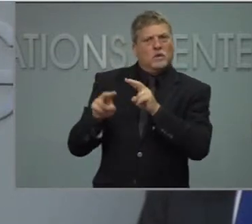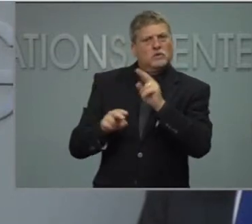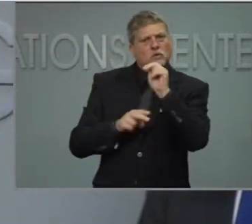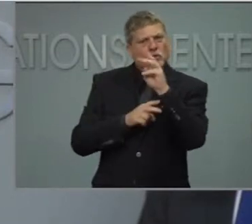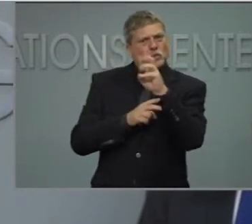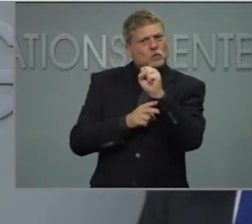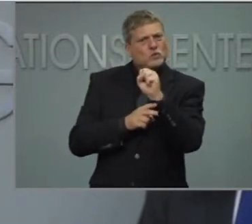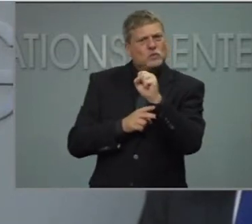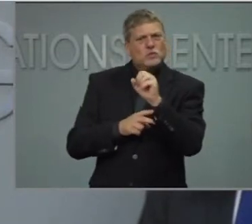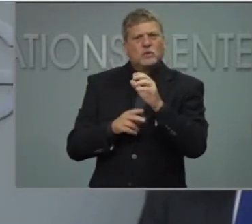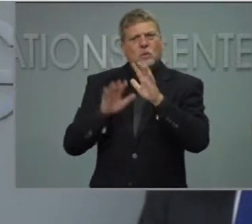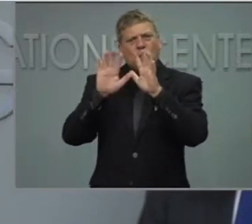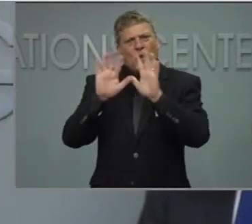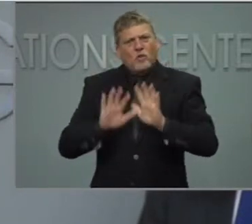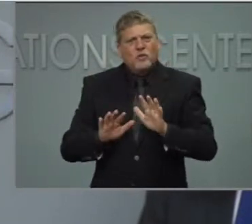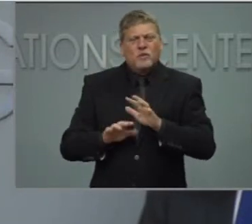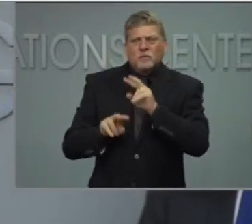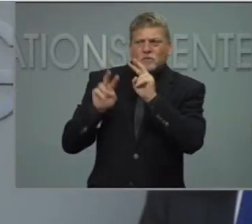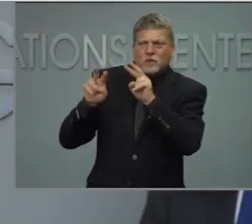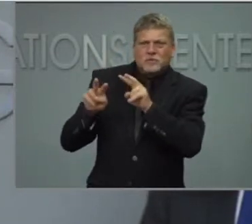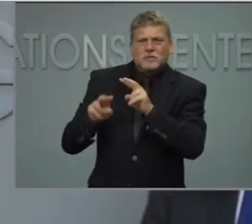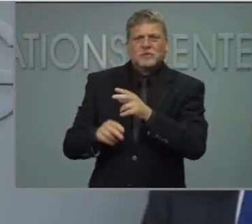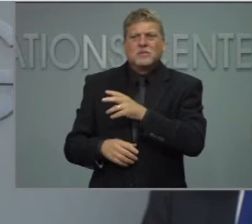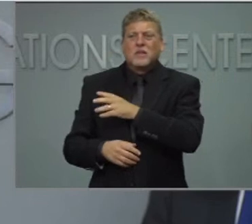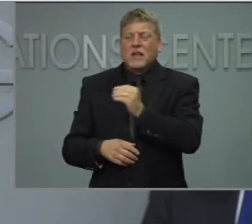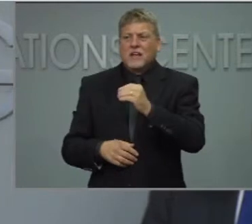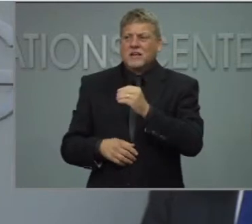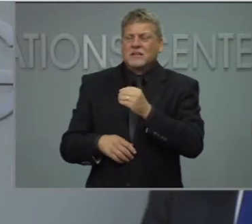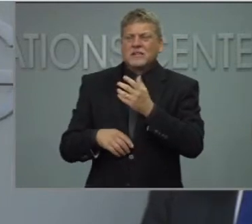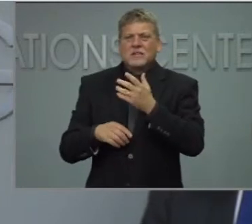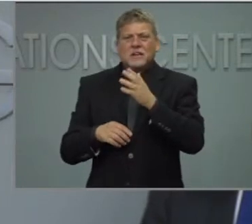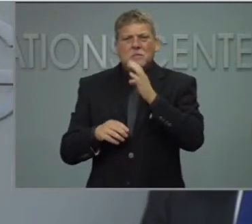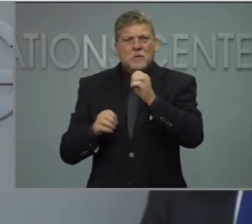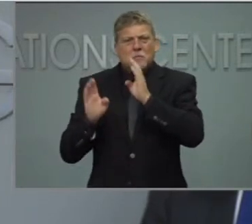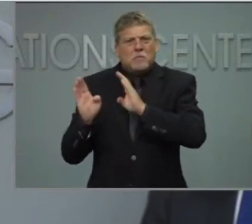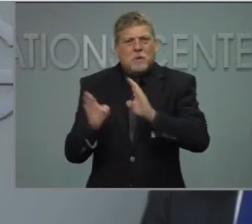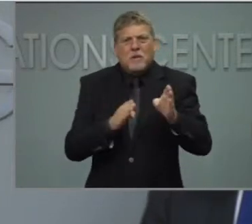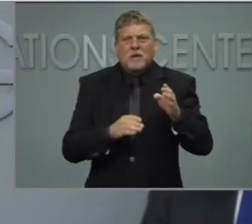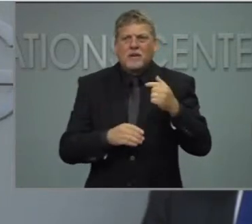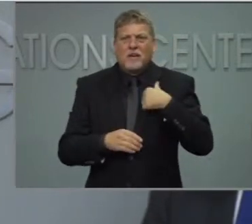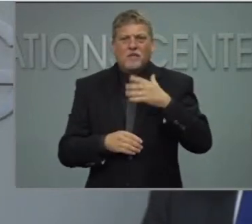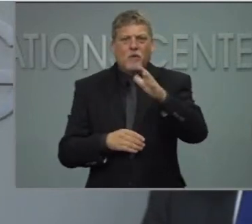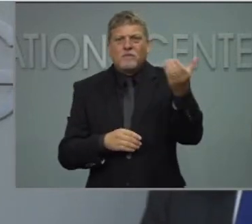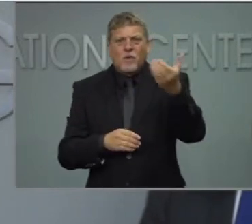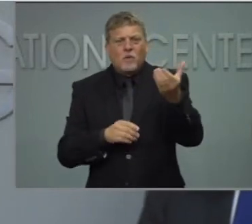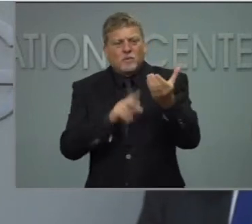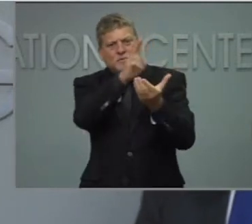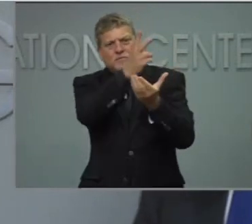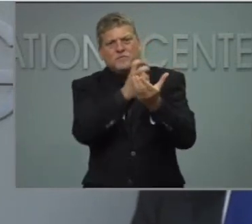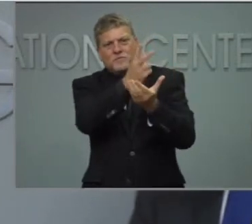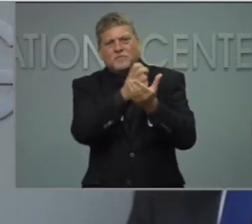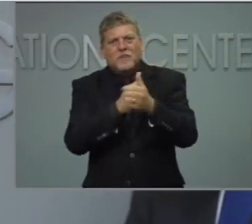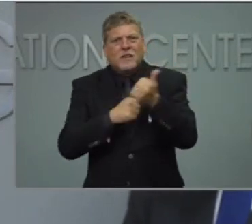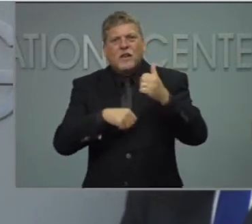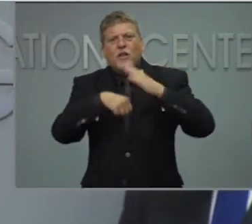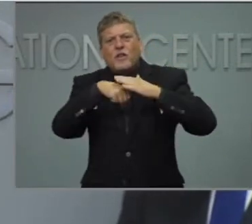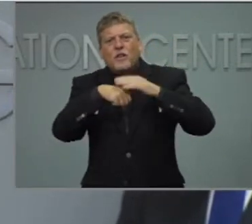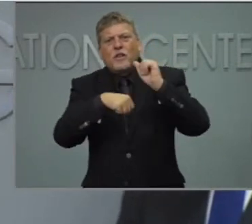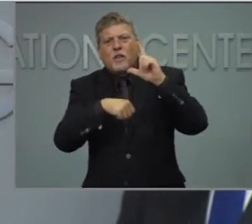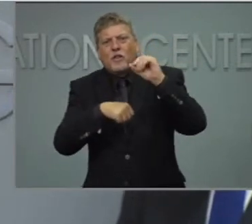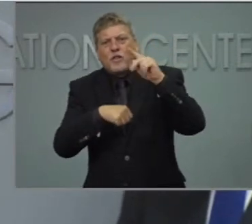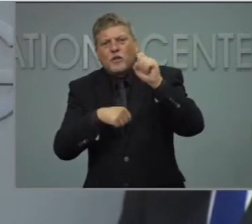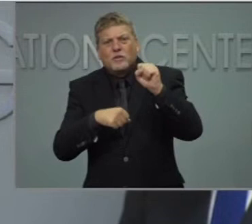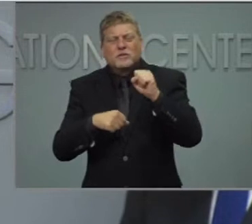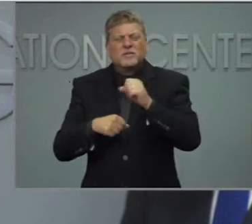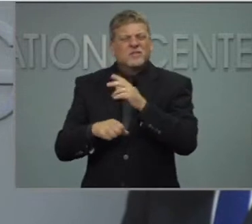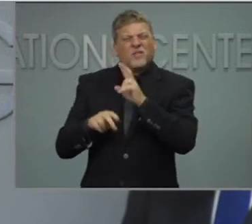multiple methods to be able to receive information and any alerts for the area that you're traveling to, and stay closely connected and look at